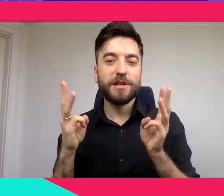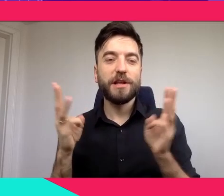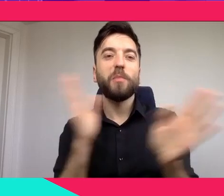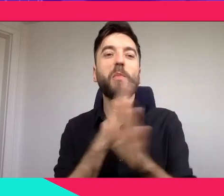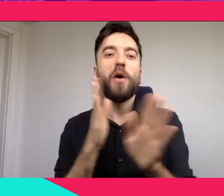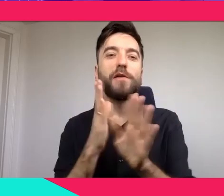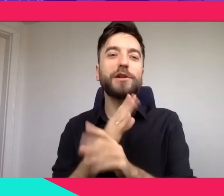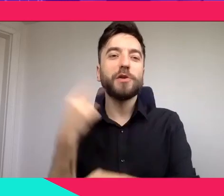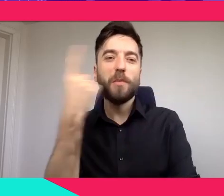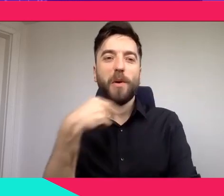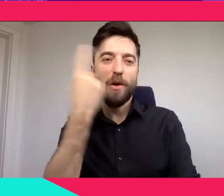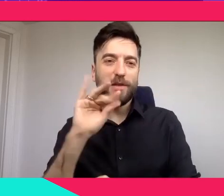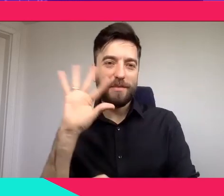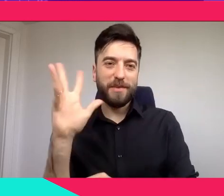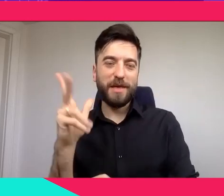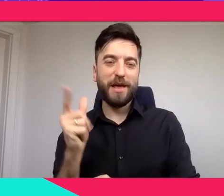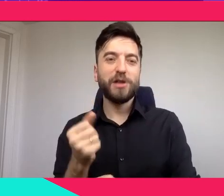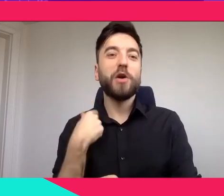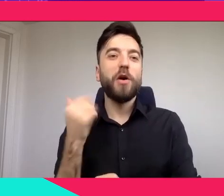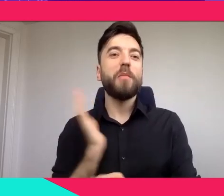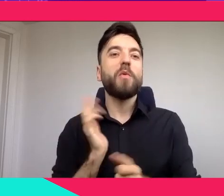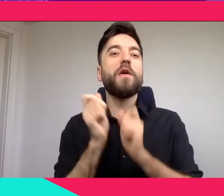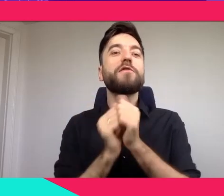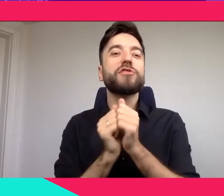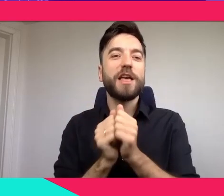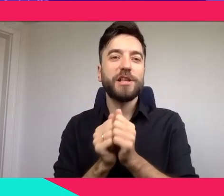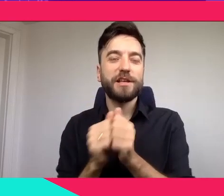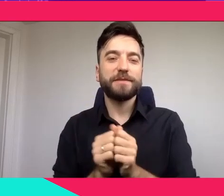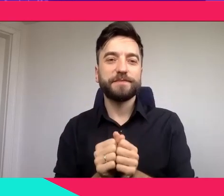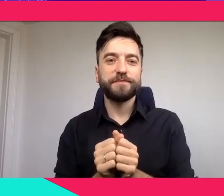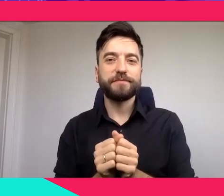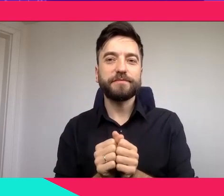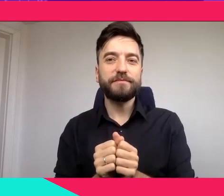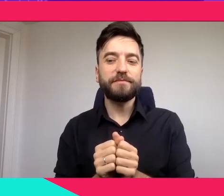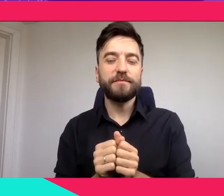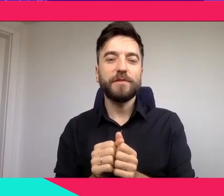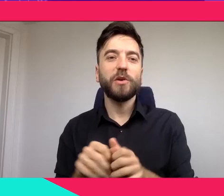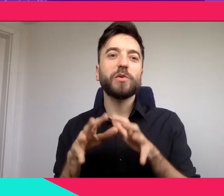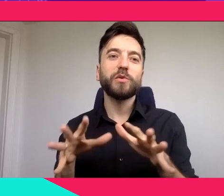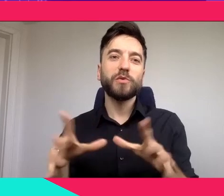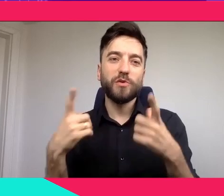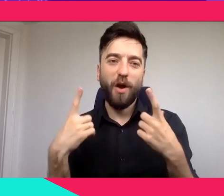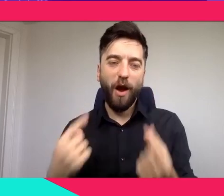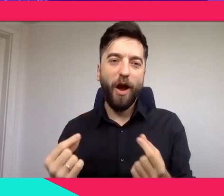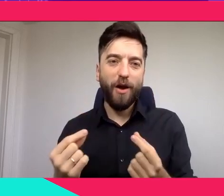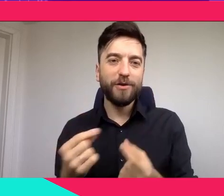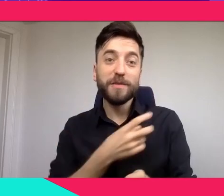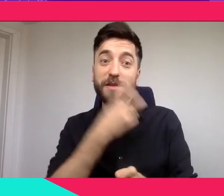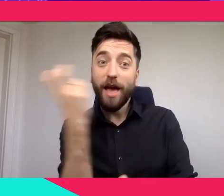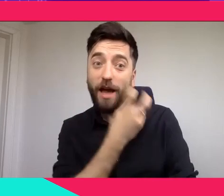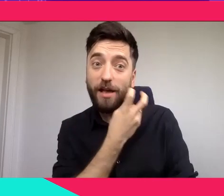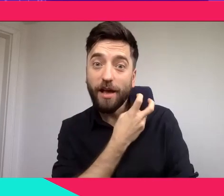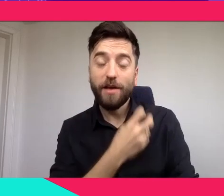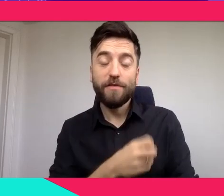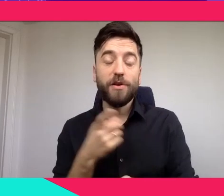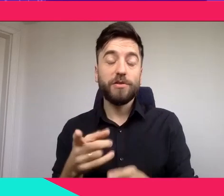And we had so many participants who were interested in learning about breaking taboos. With students